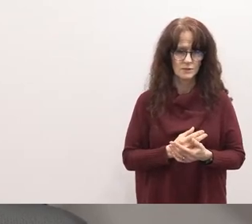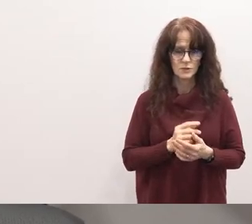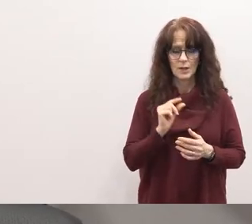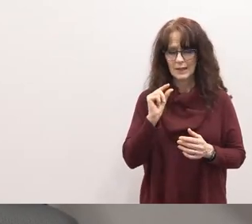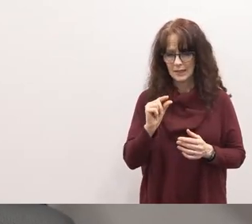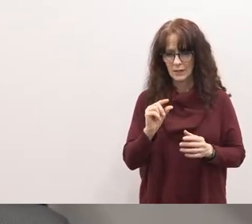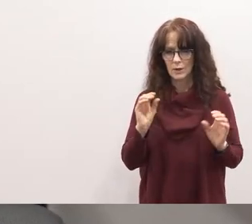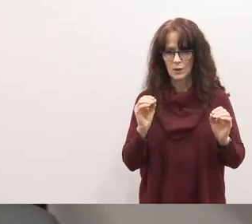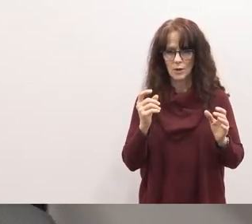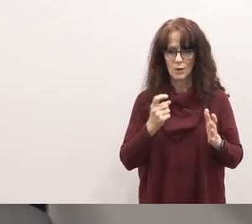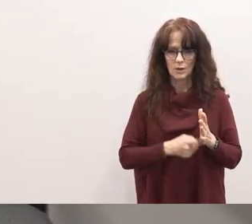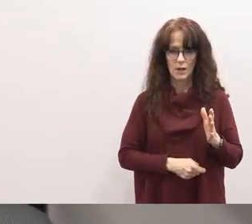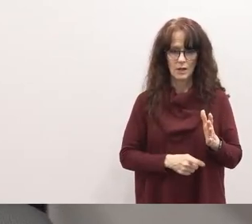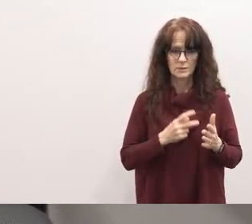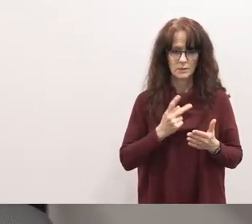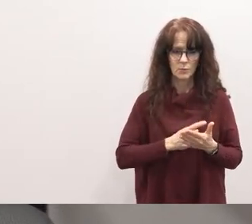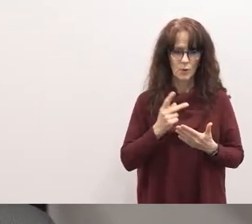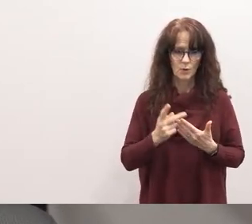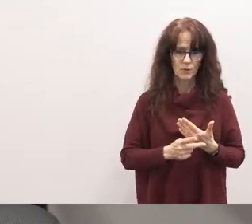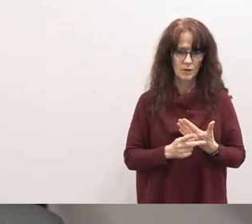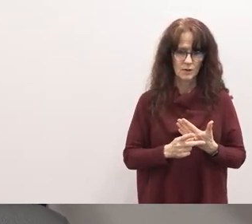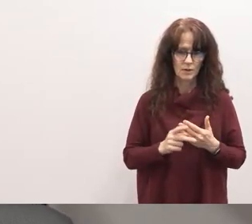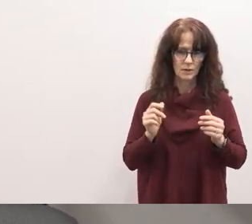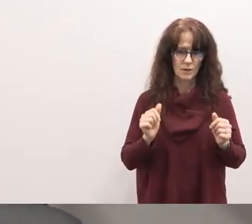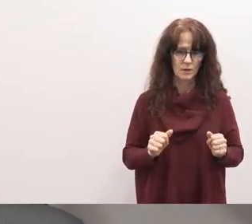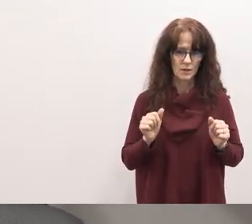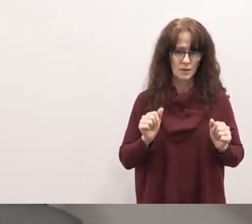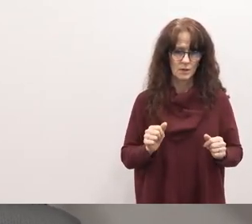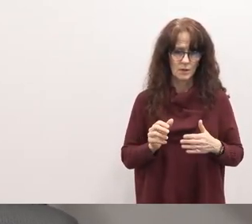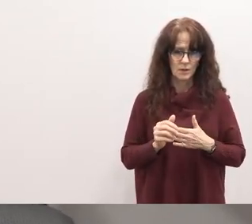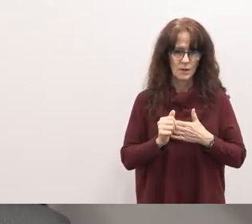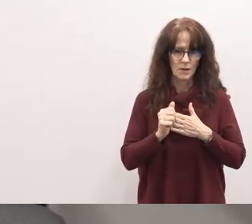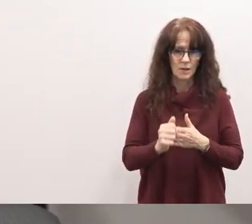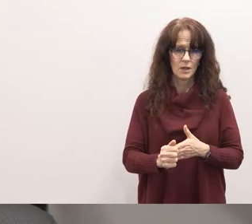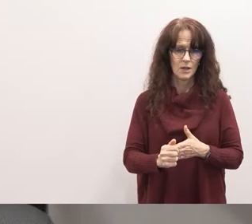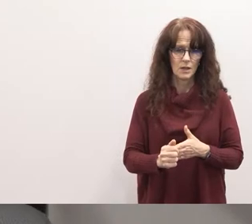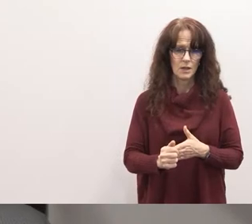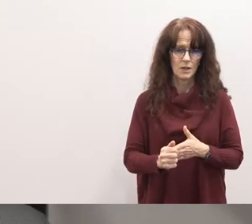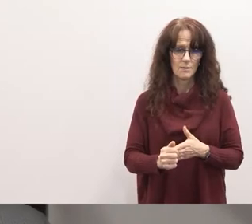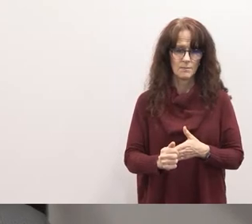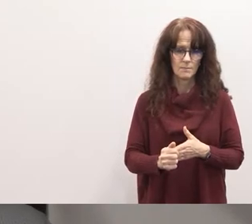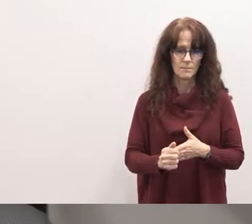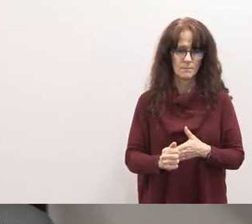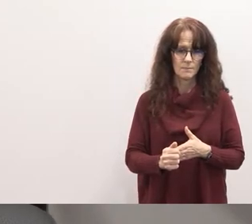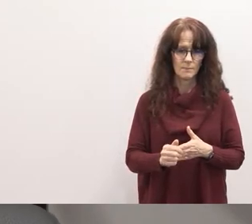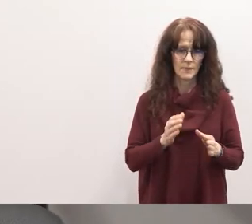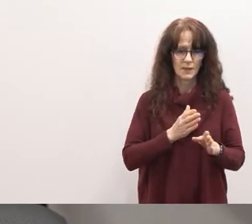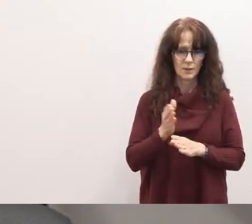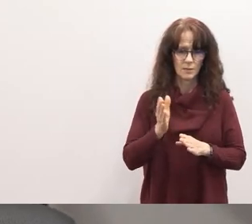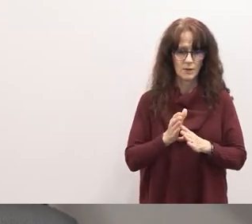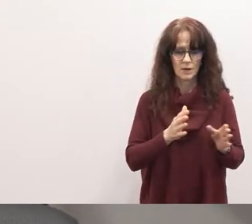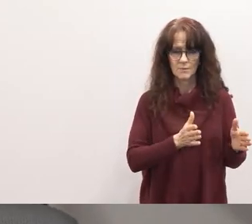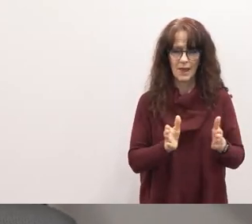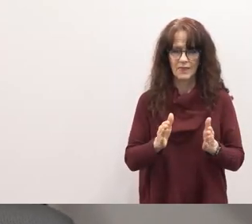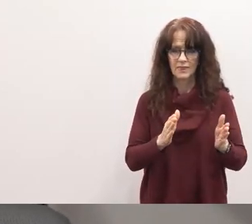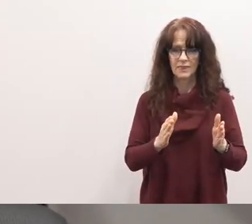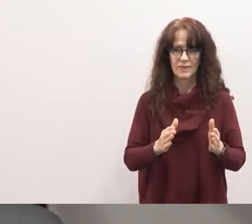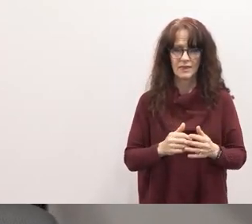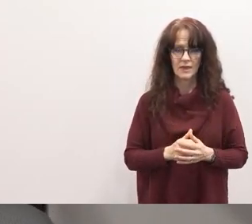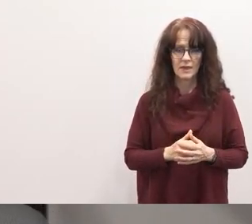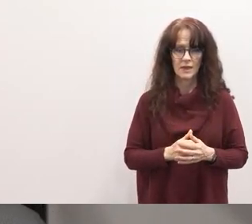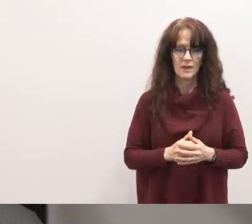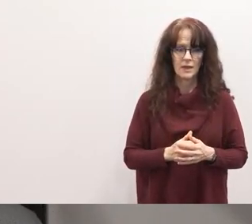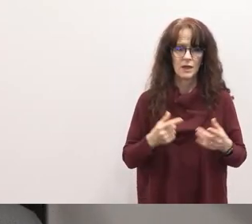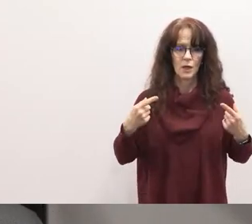programs that could potentially lead to a career path. These will be